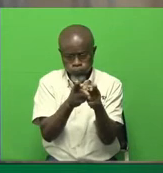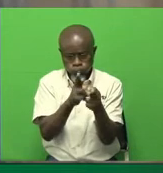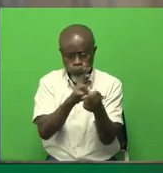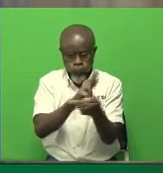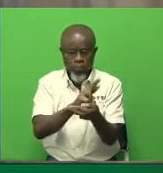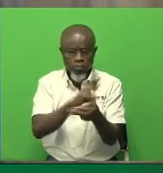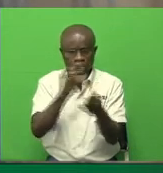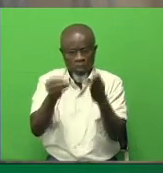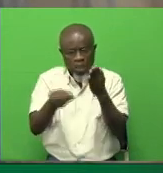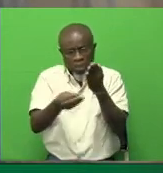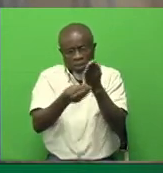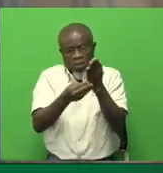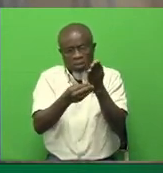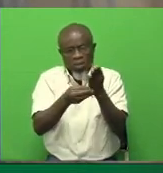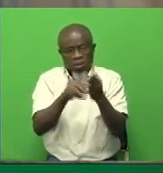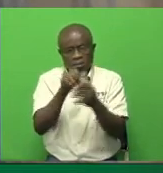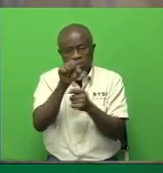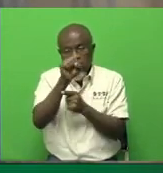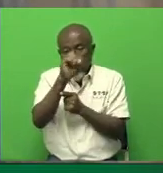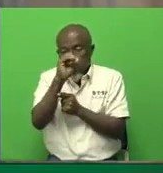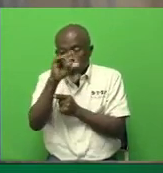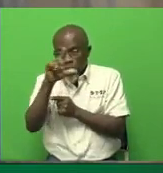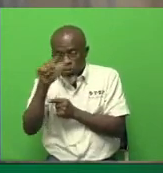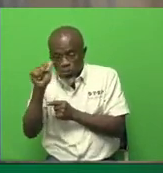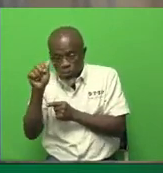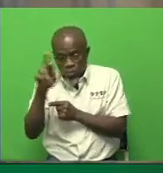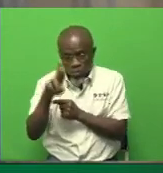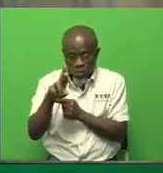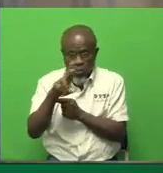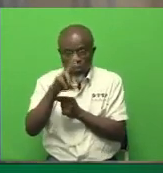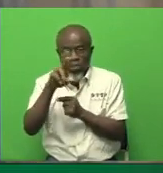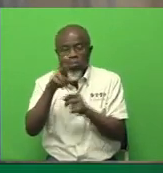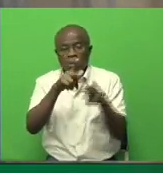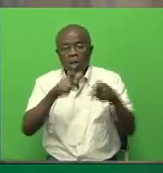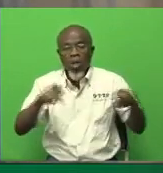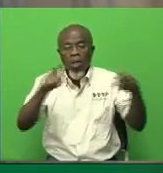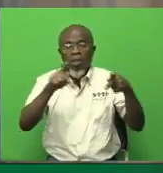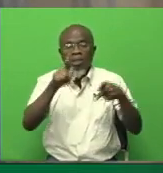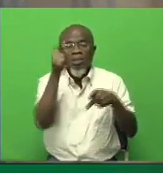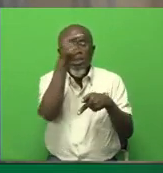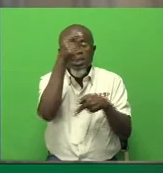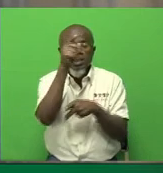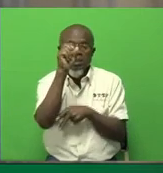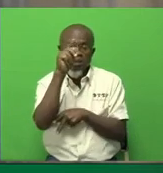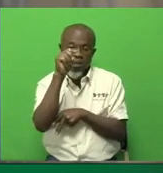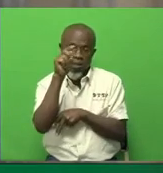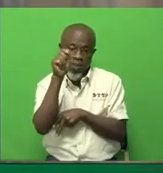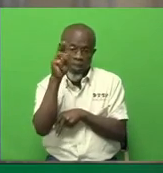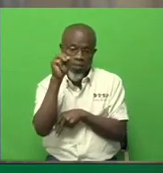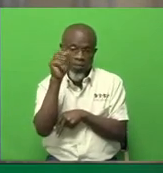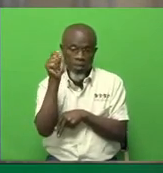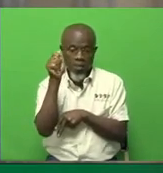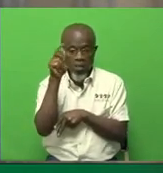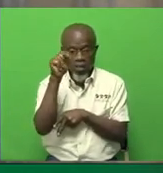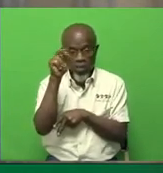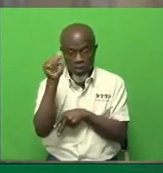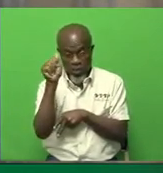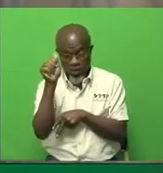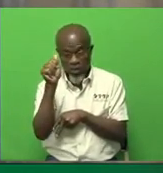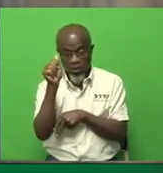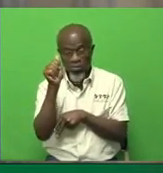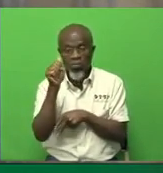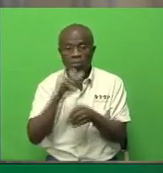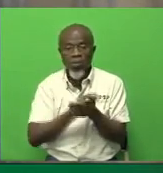a solar energy park at Tamanna an industrial recycling park across the East-West Corridor to reduce our carbon